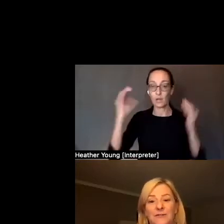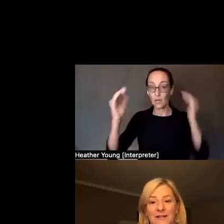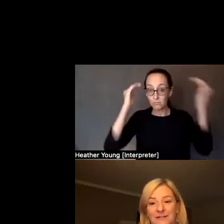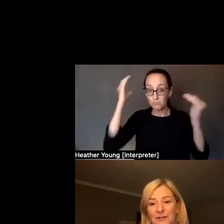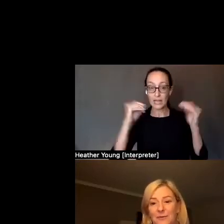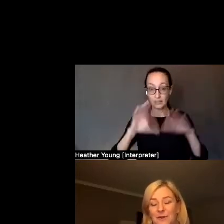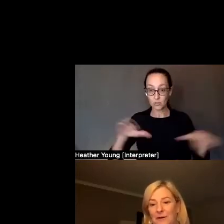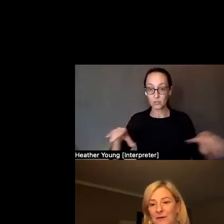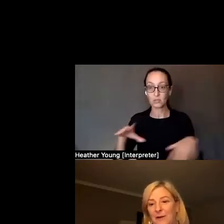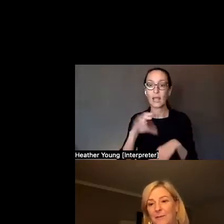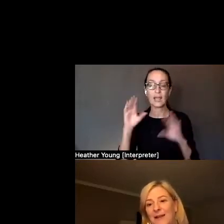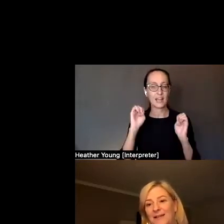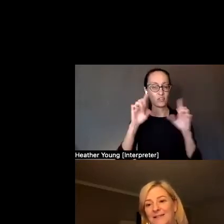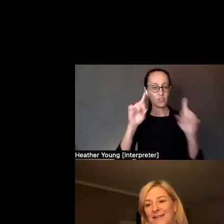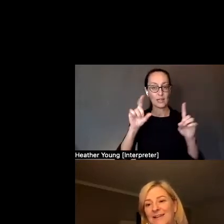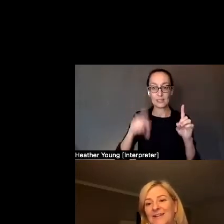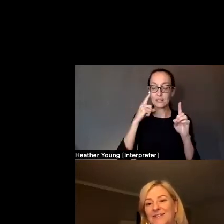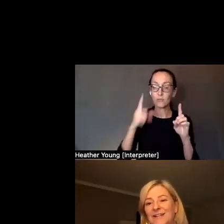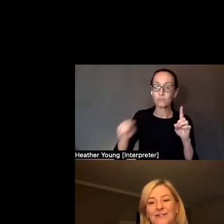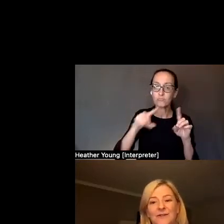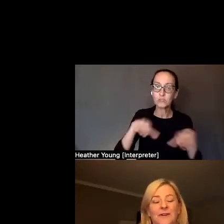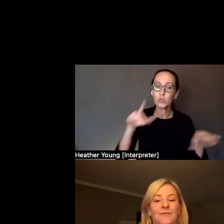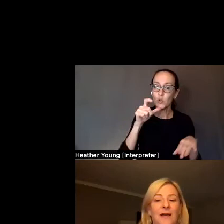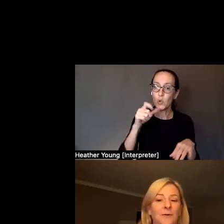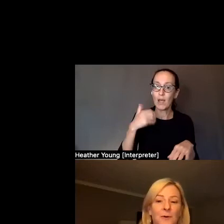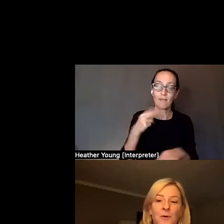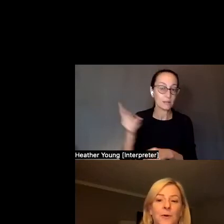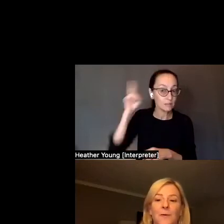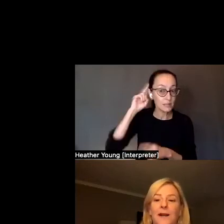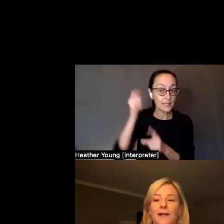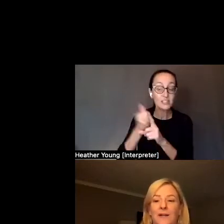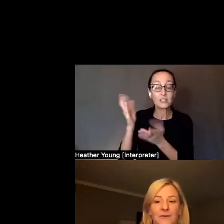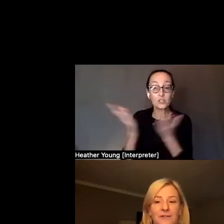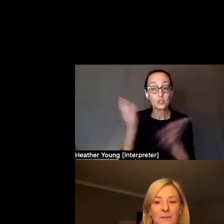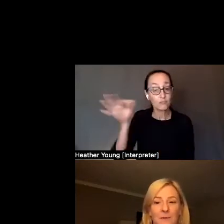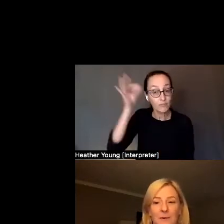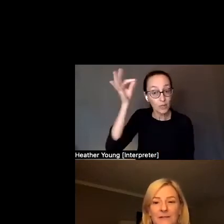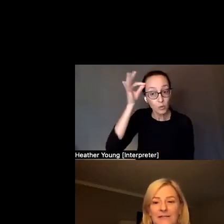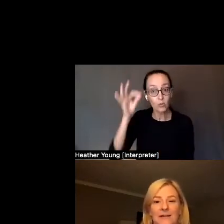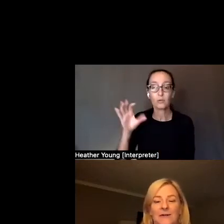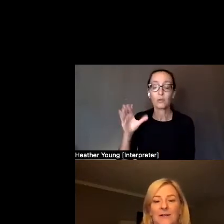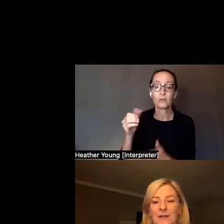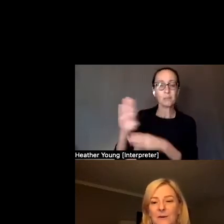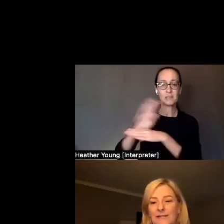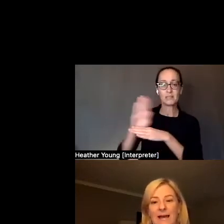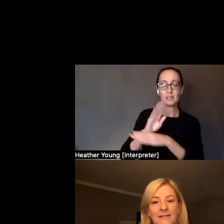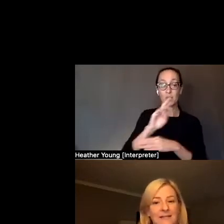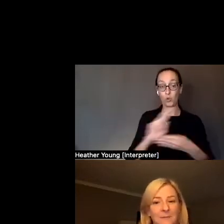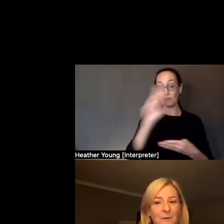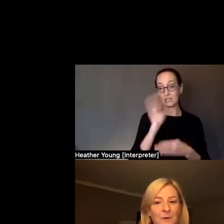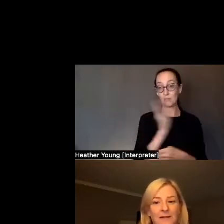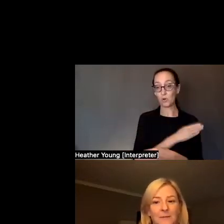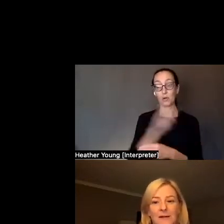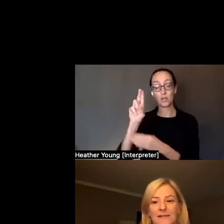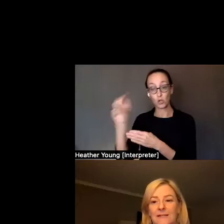educational needs of children with cochlear implants. She has served on federal, corporate, and university boards, including the U.S. Access